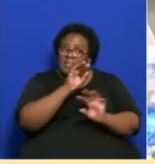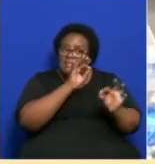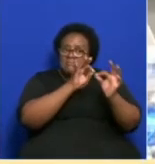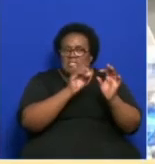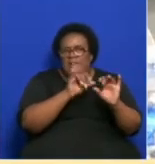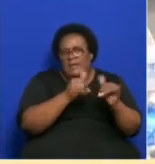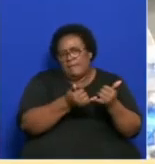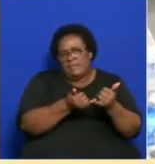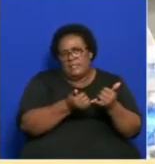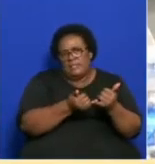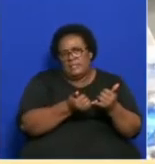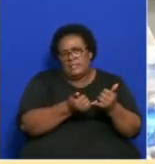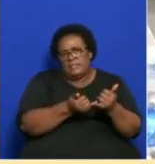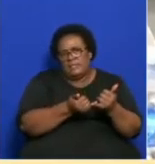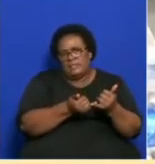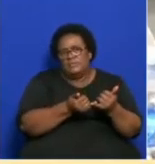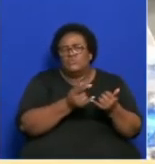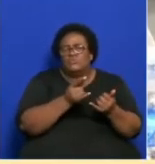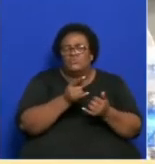The risk